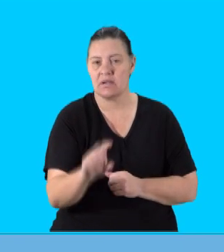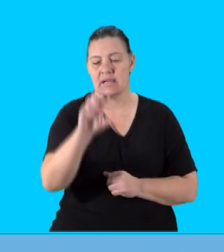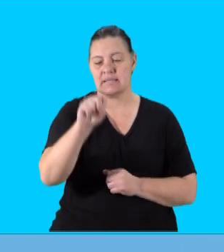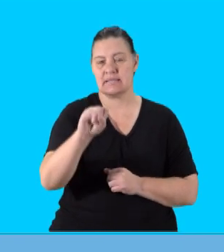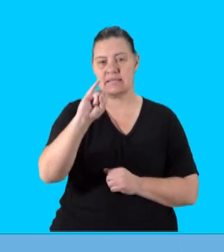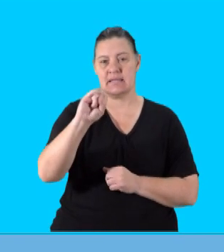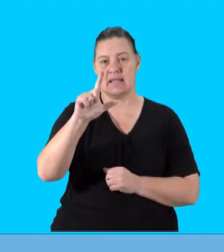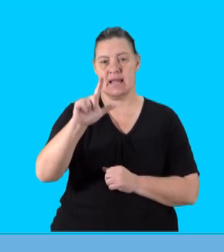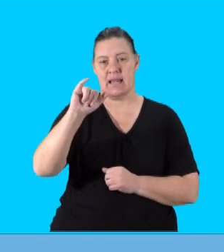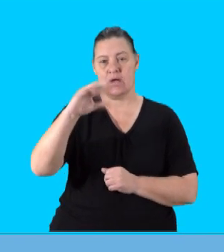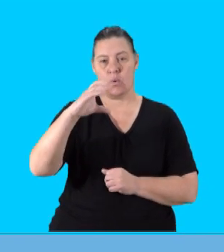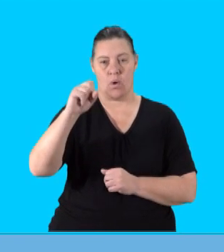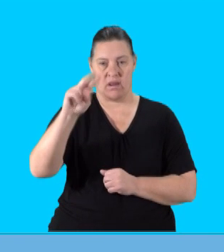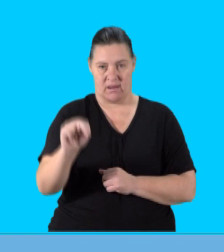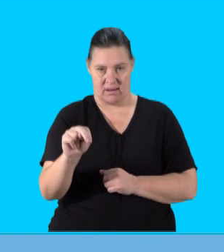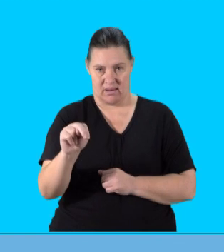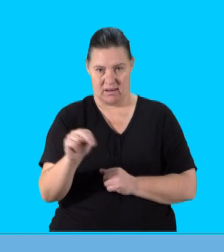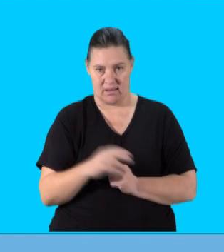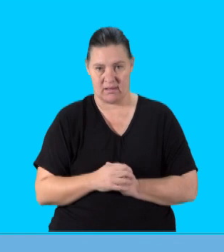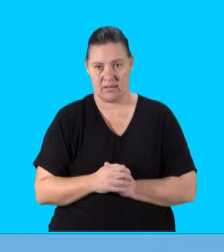your silicon.